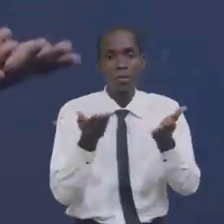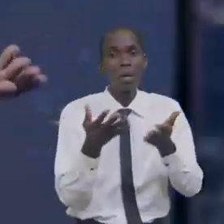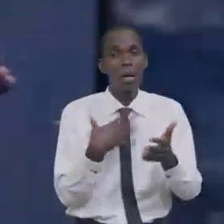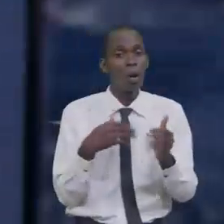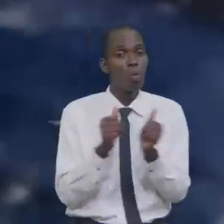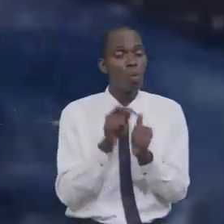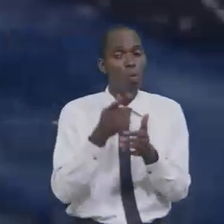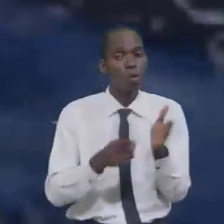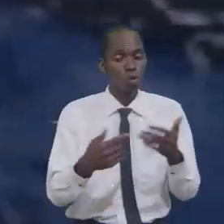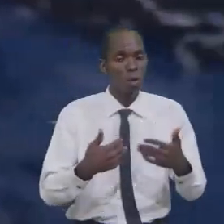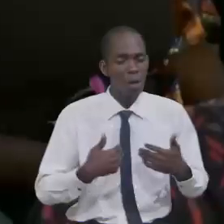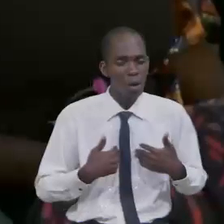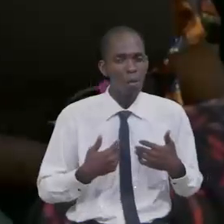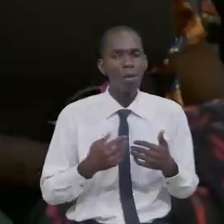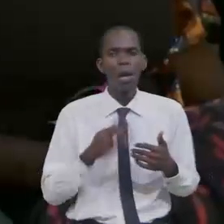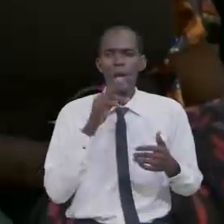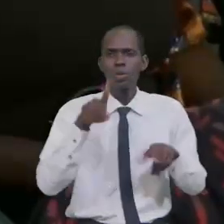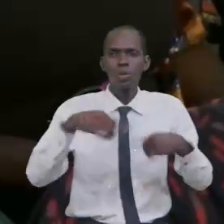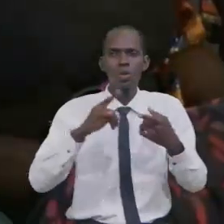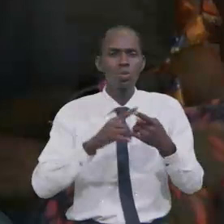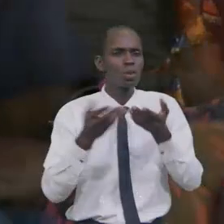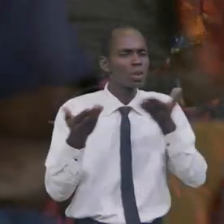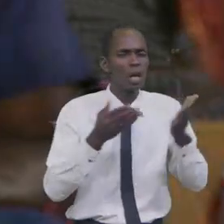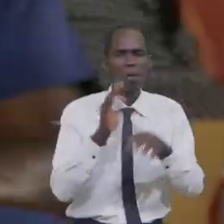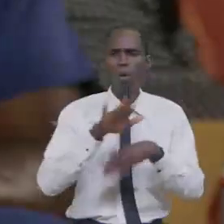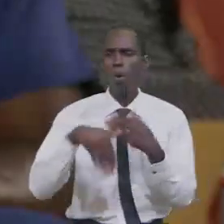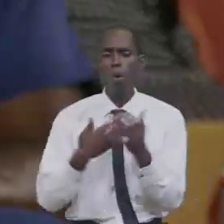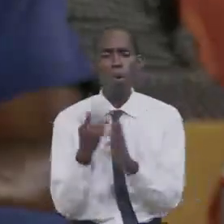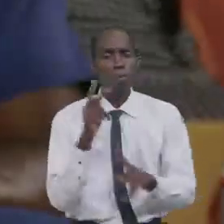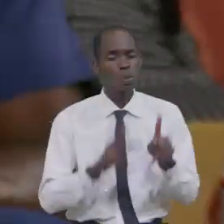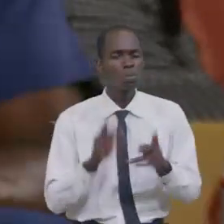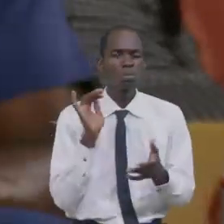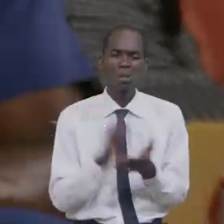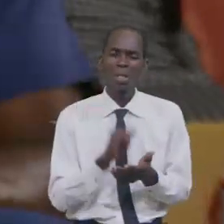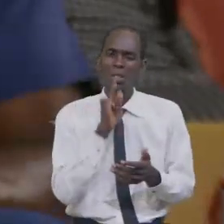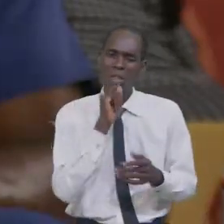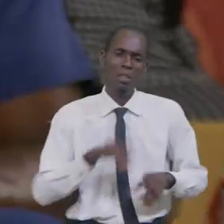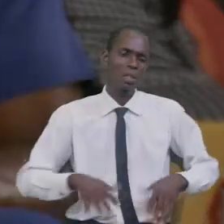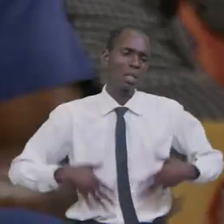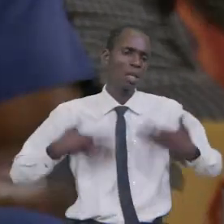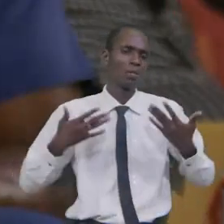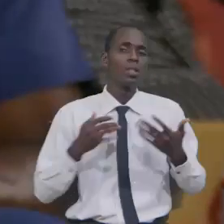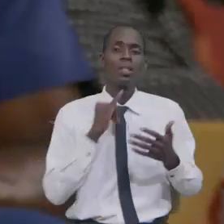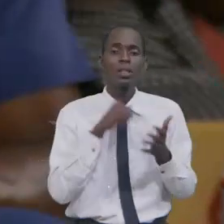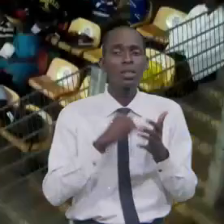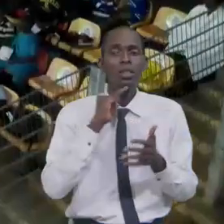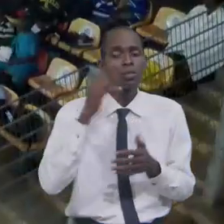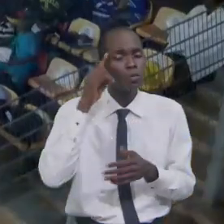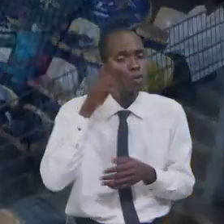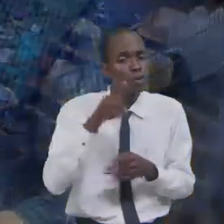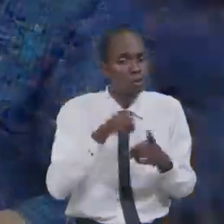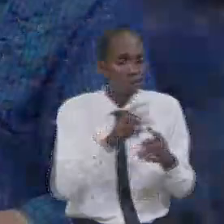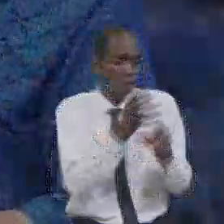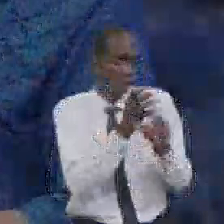are you going to serve other people? That's life. It is for you to get something in and then impact